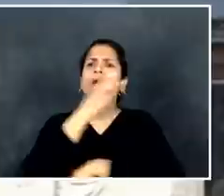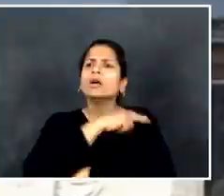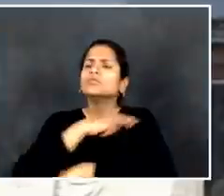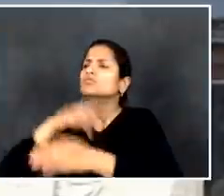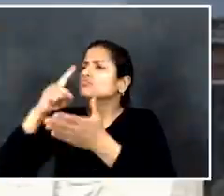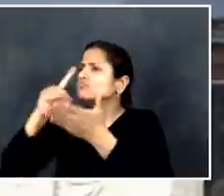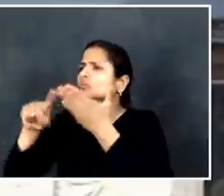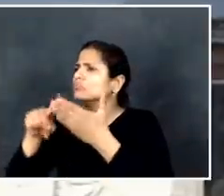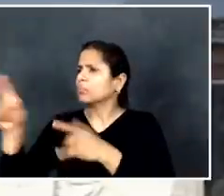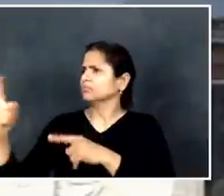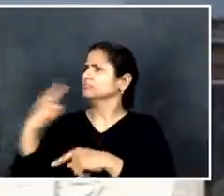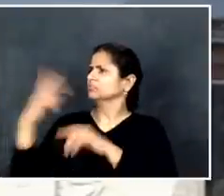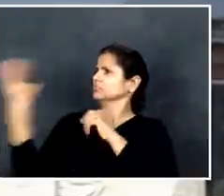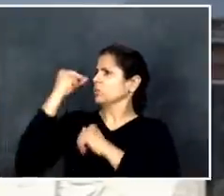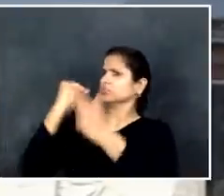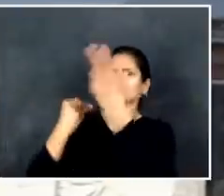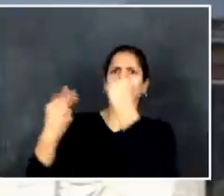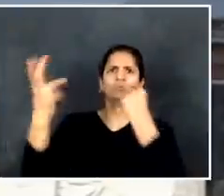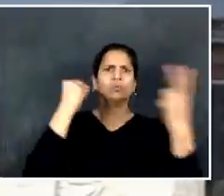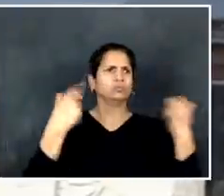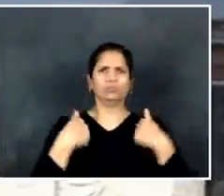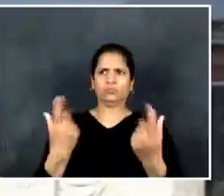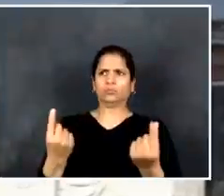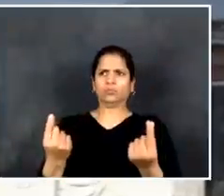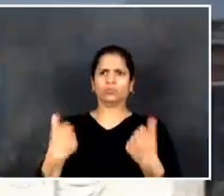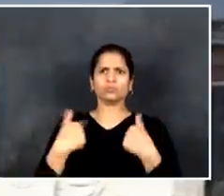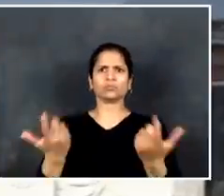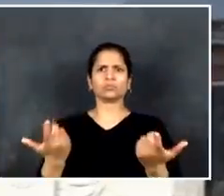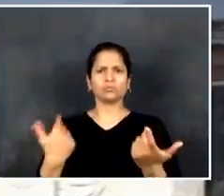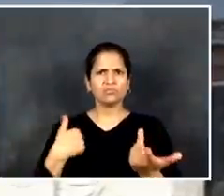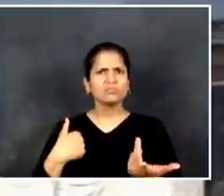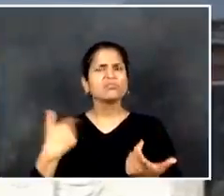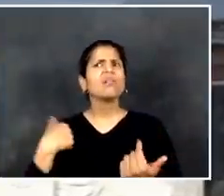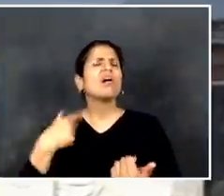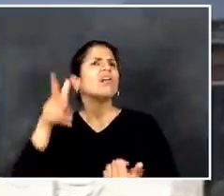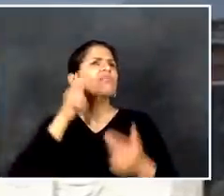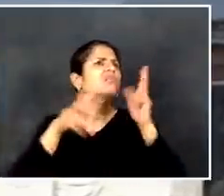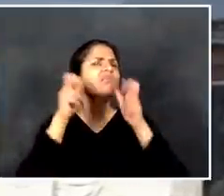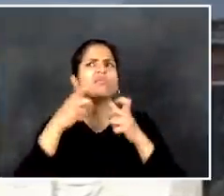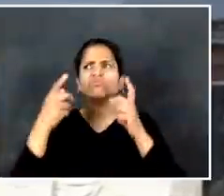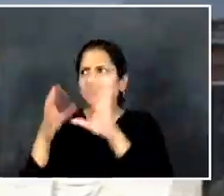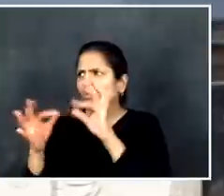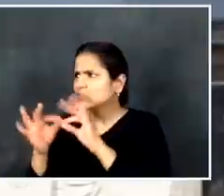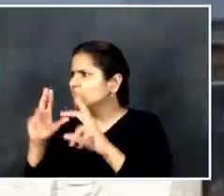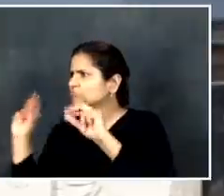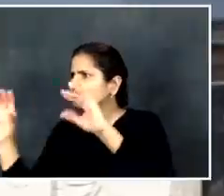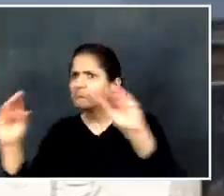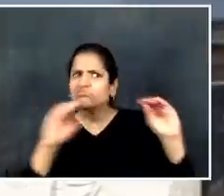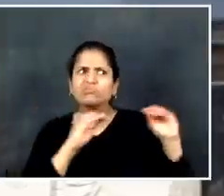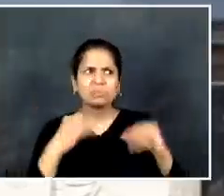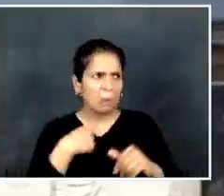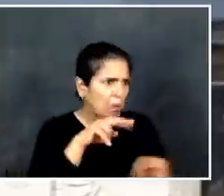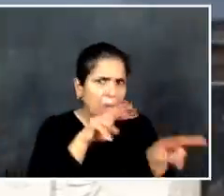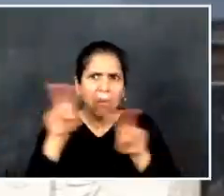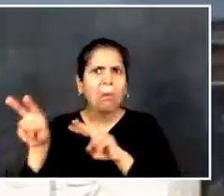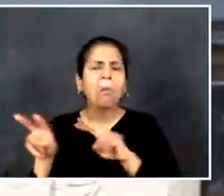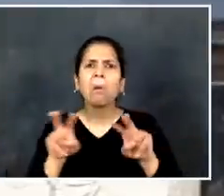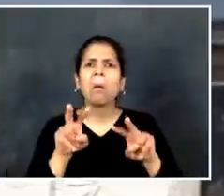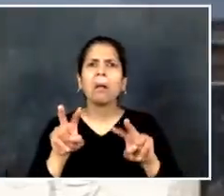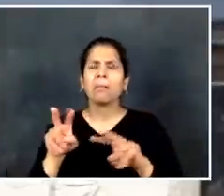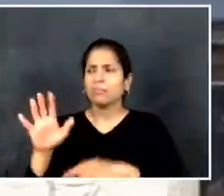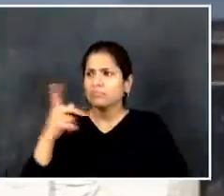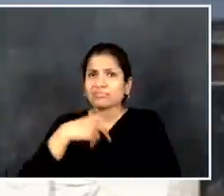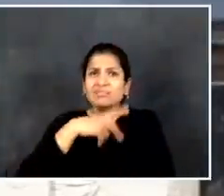and patients not getting lung suction properly, being found with